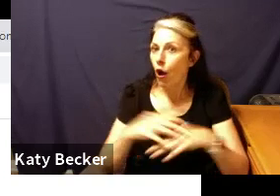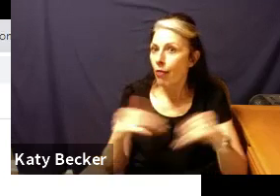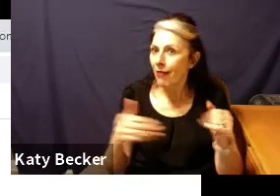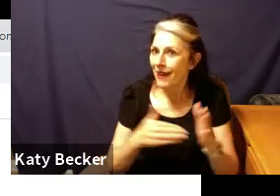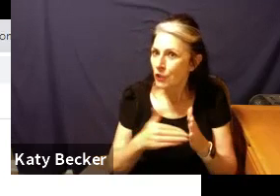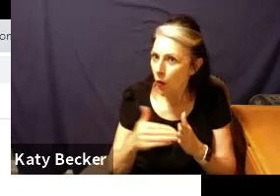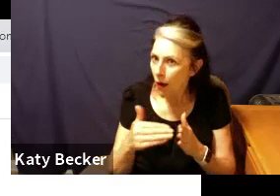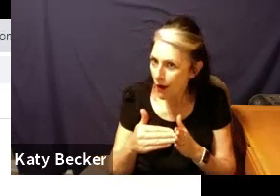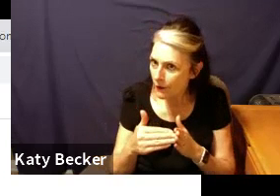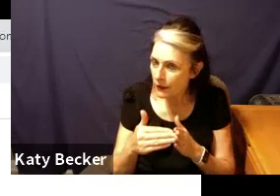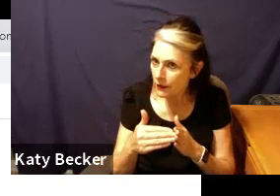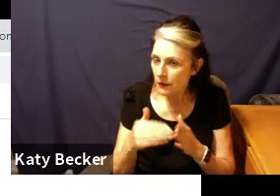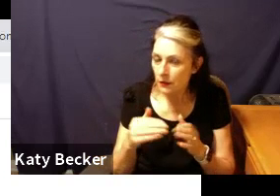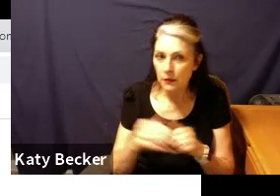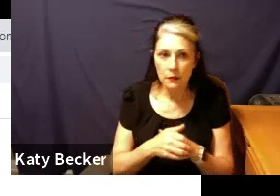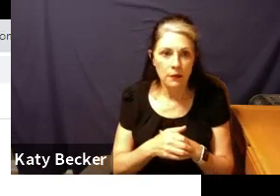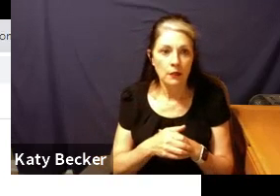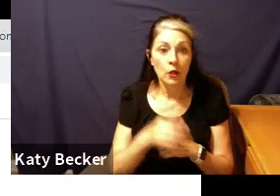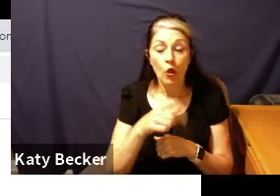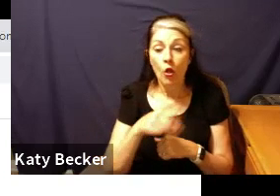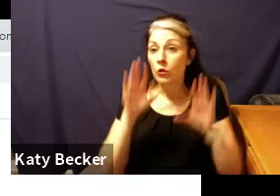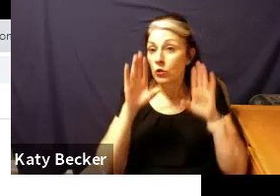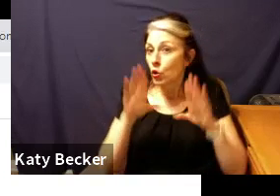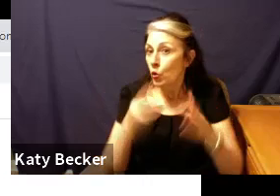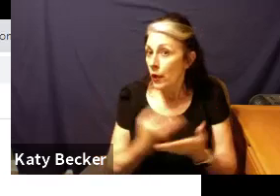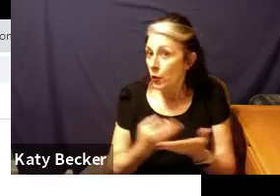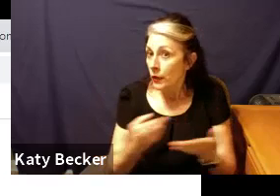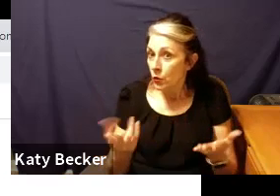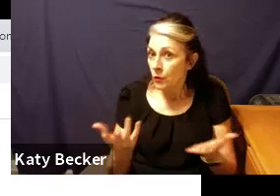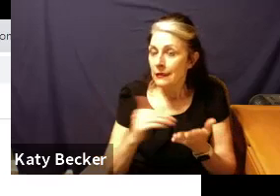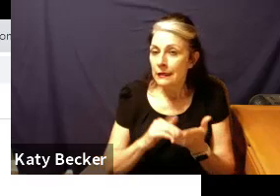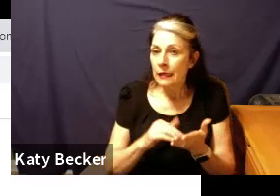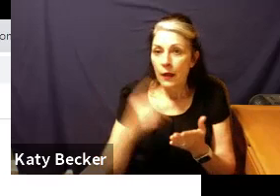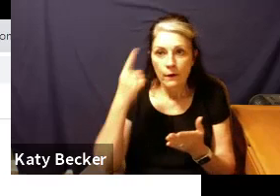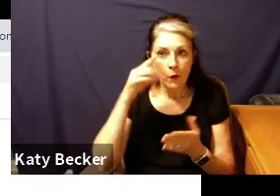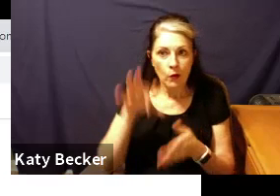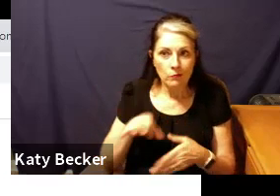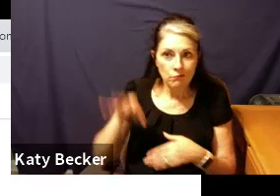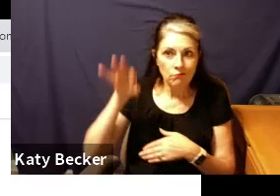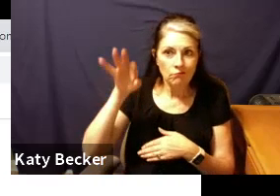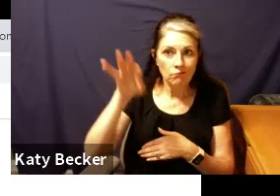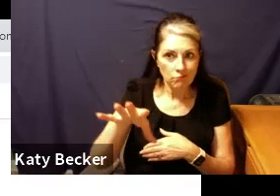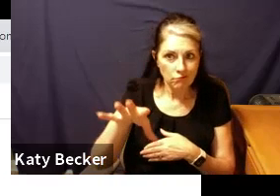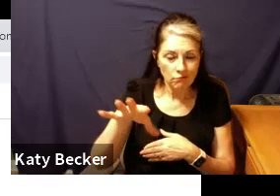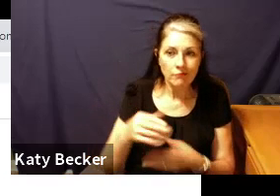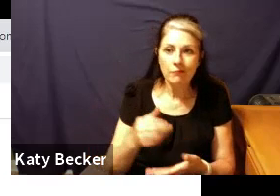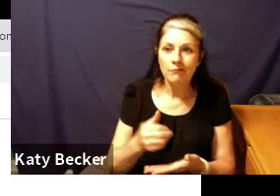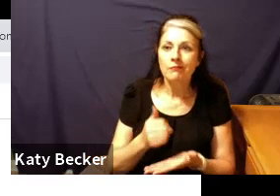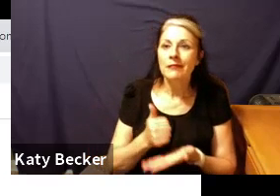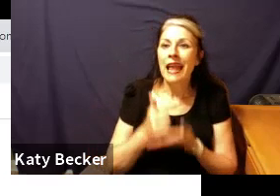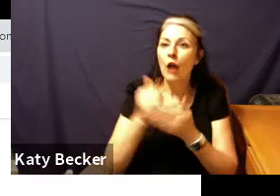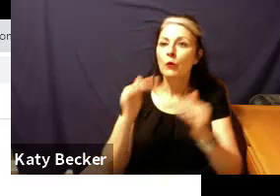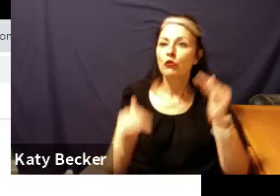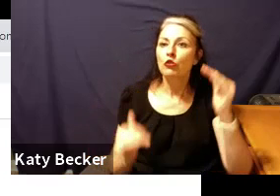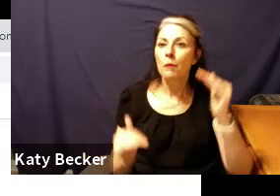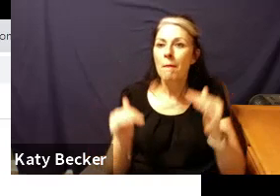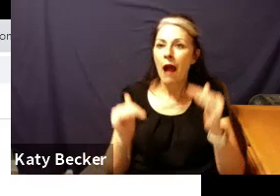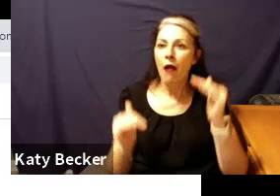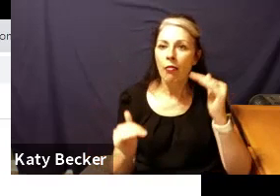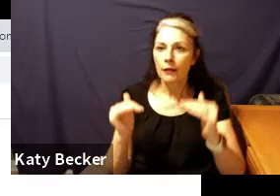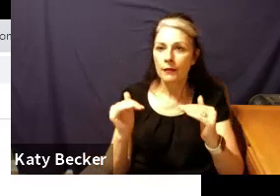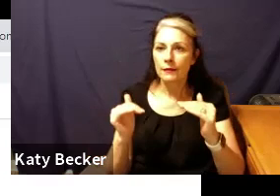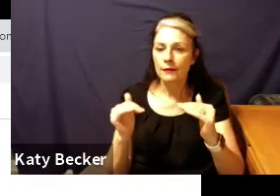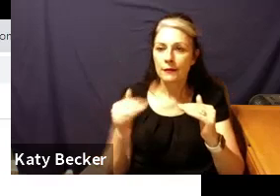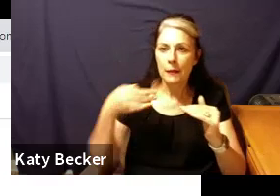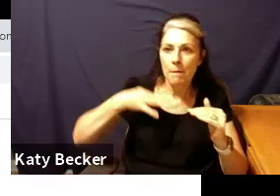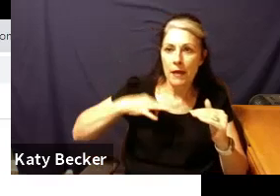often, these are great resources, again, for tips for helping you balance the benefit and the risks of